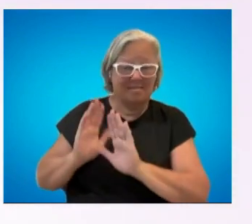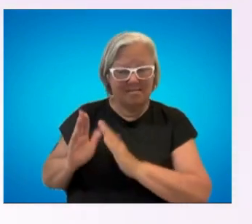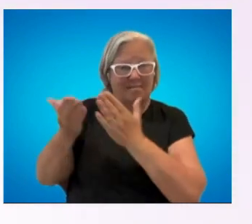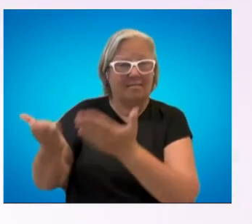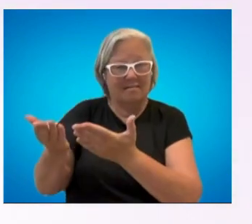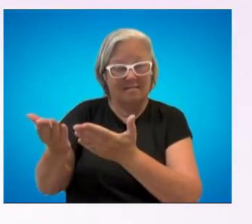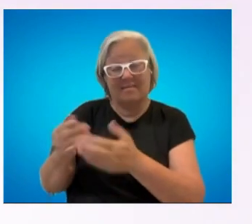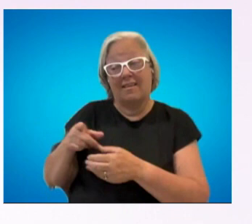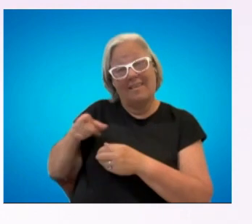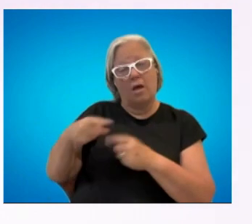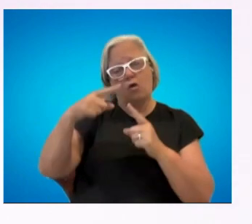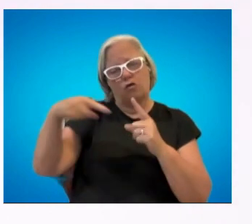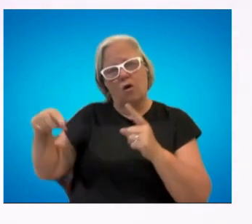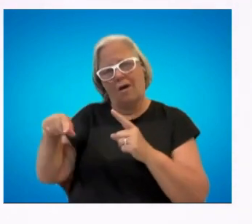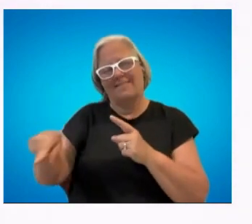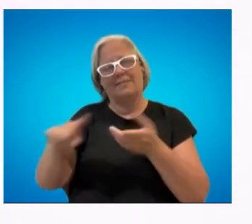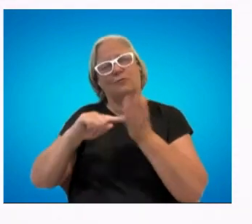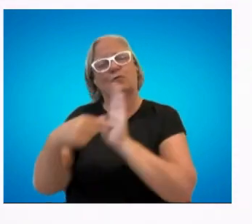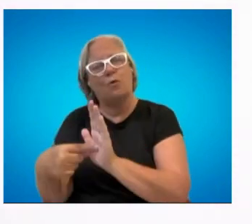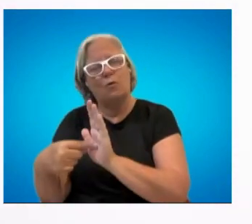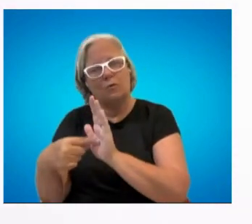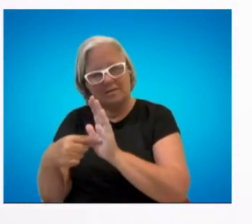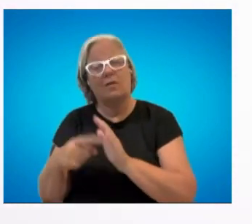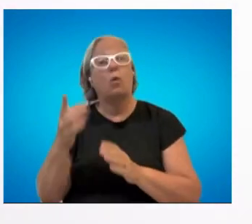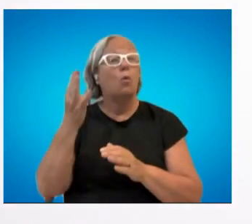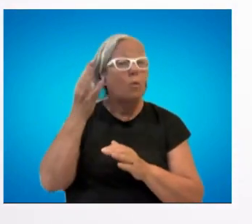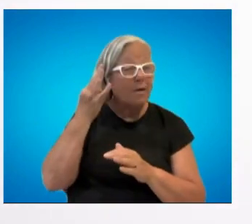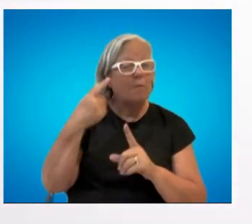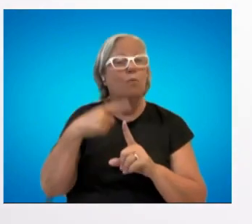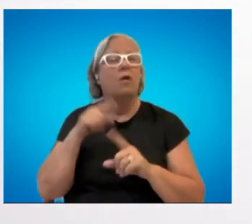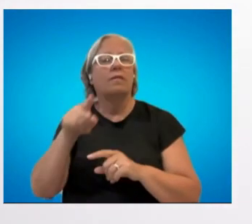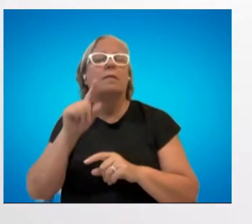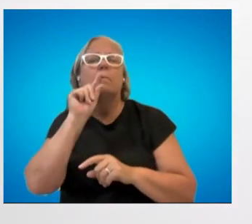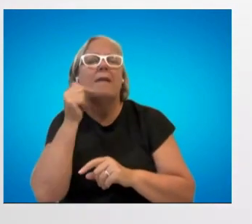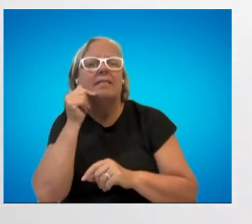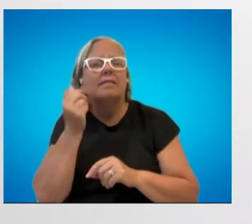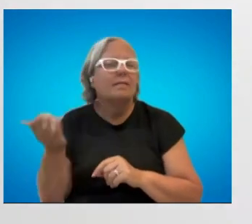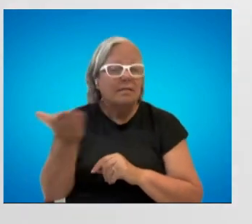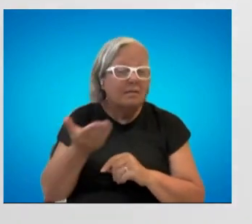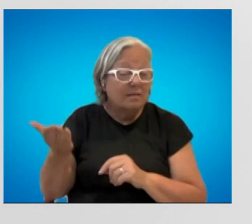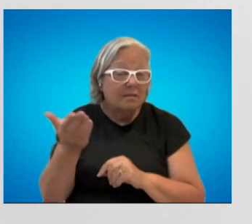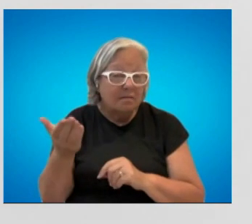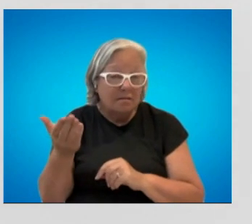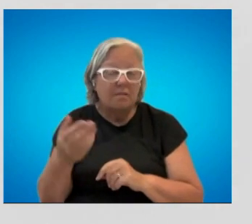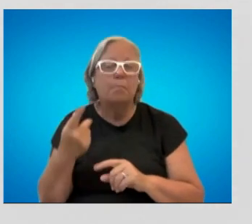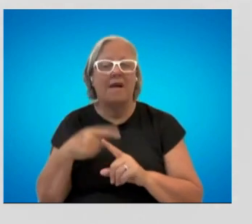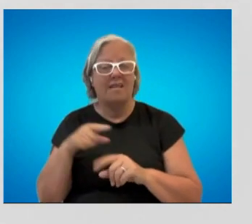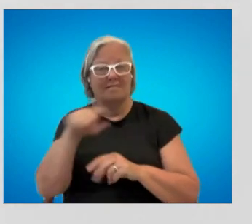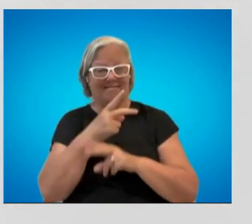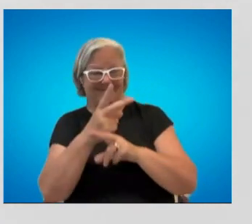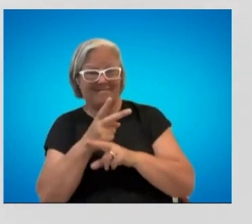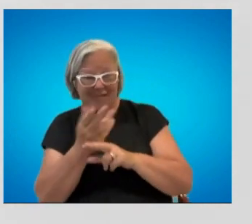share of women and men and also care recipients struggle to access all the formal